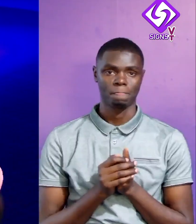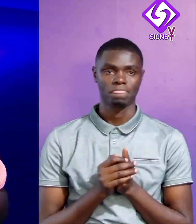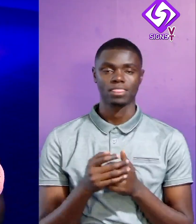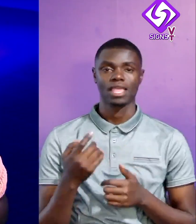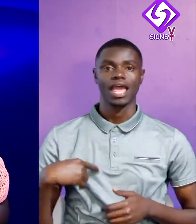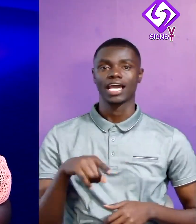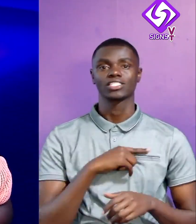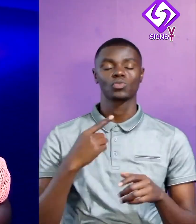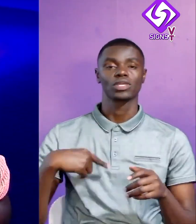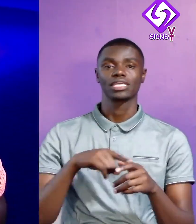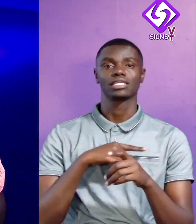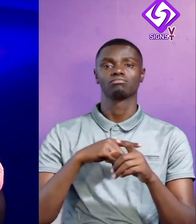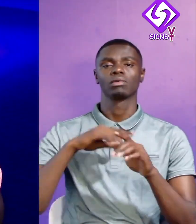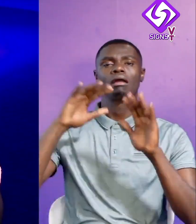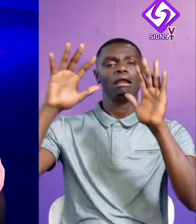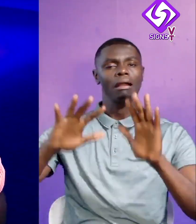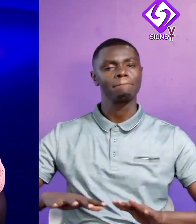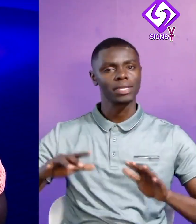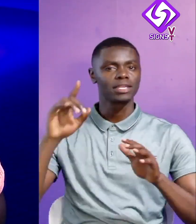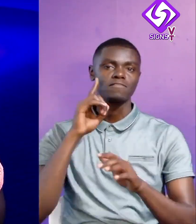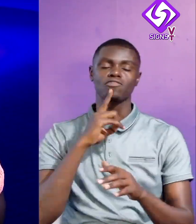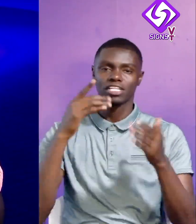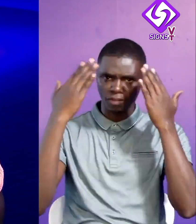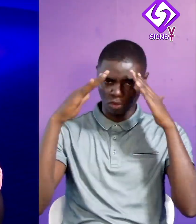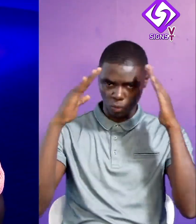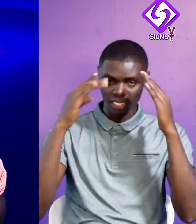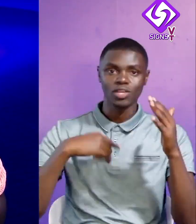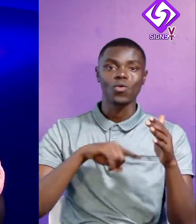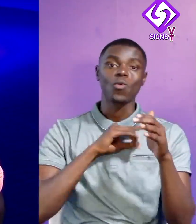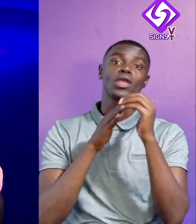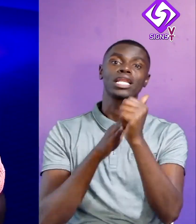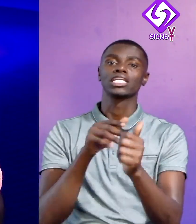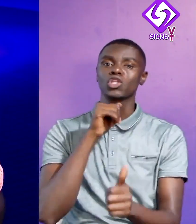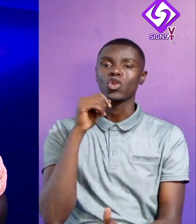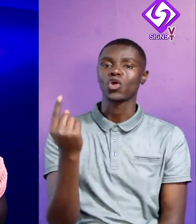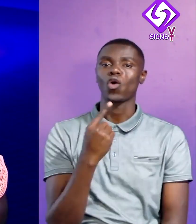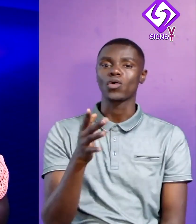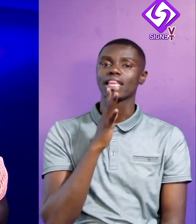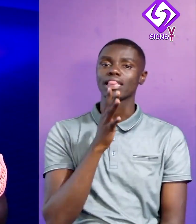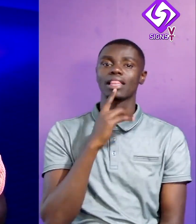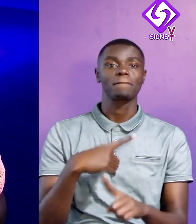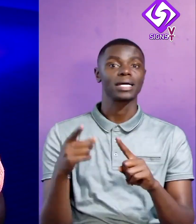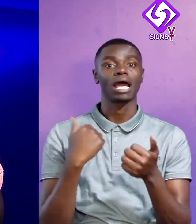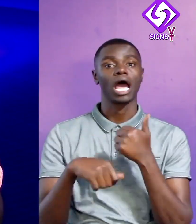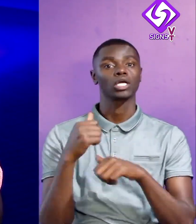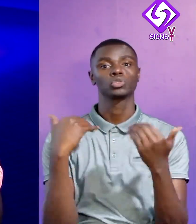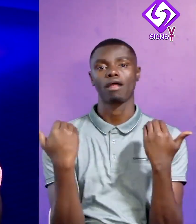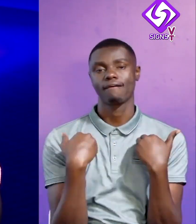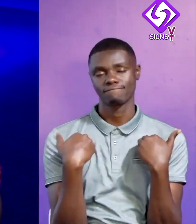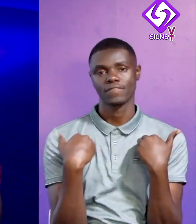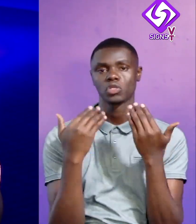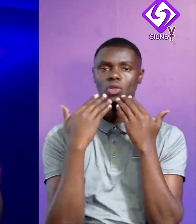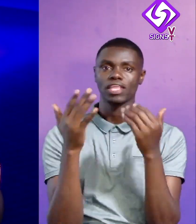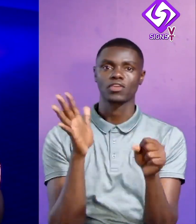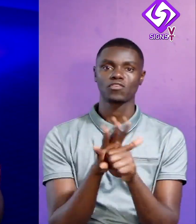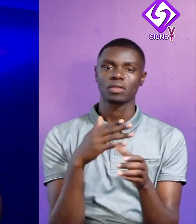we campaign for deaf awareness, we are doing it. Not only just talking, but we are doing it in Sign TV. So thank you so